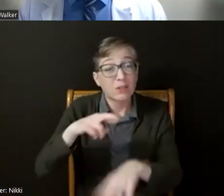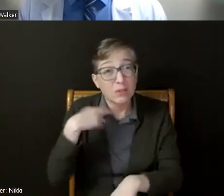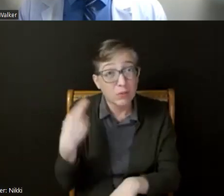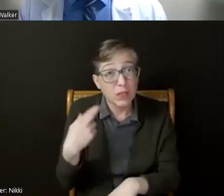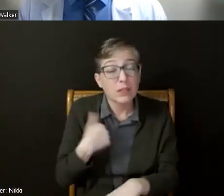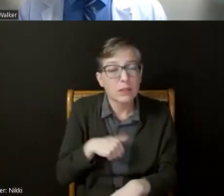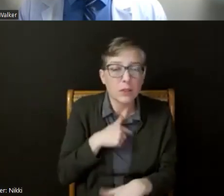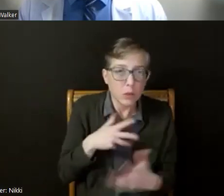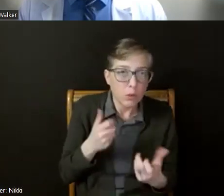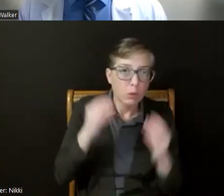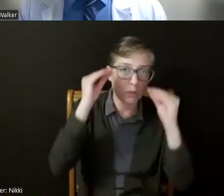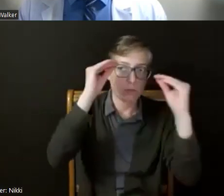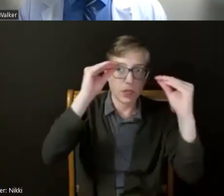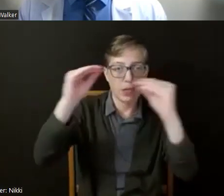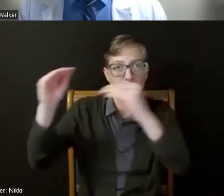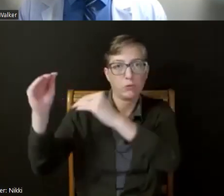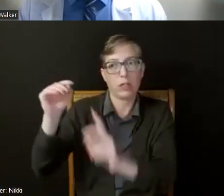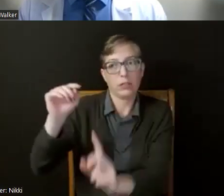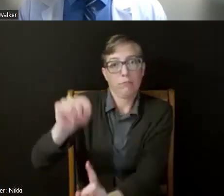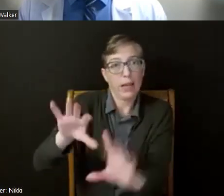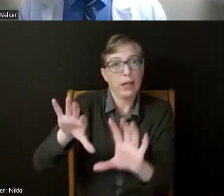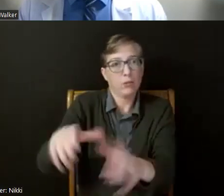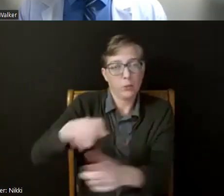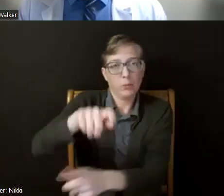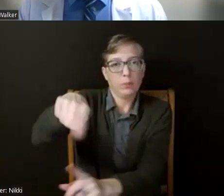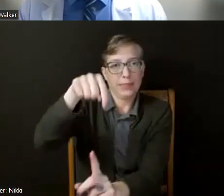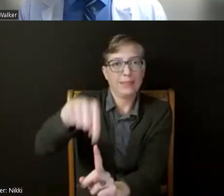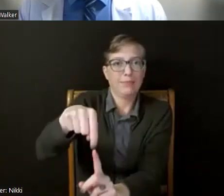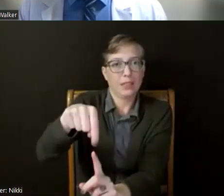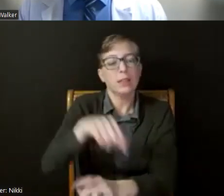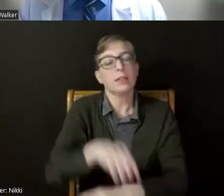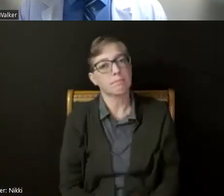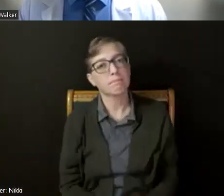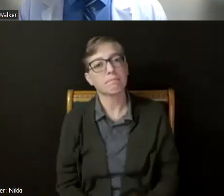educate one of the highest groups that's having an increased incidence.